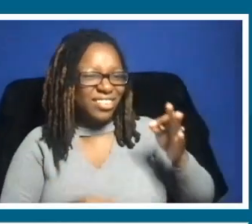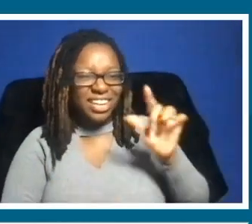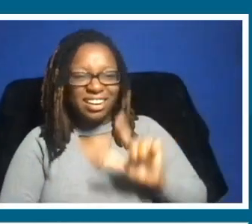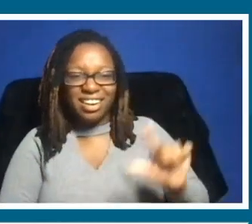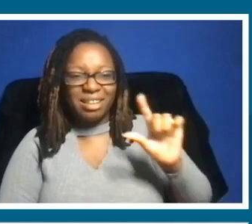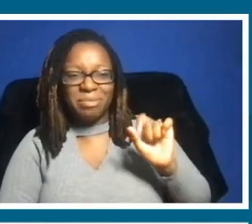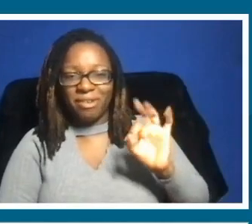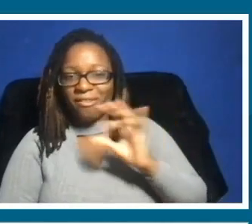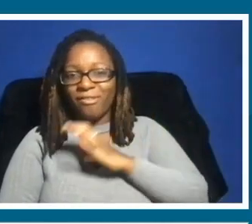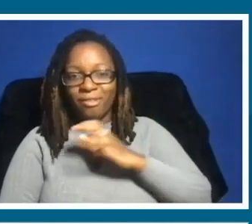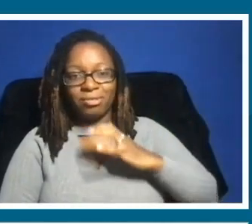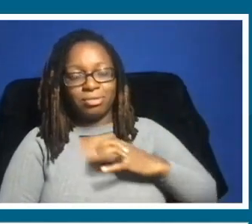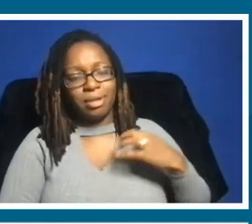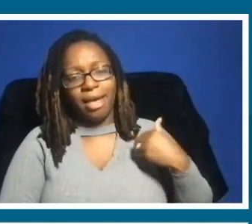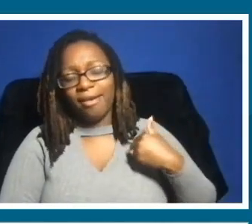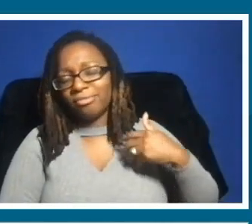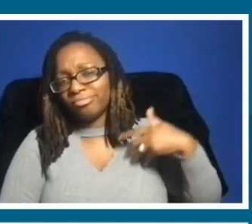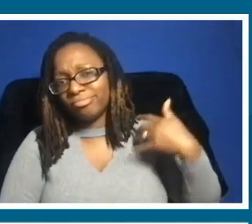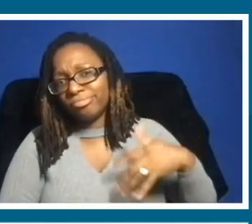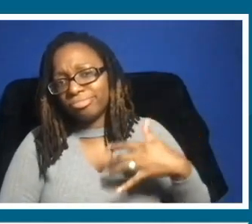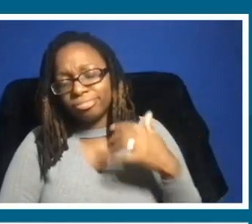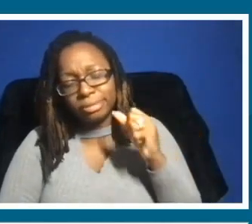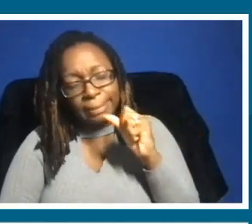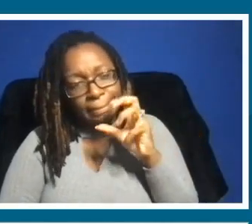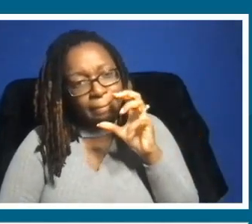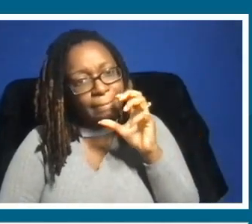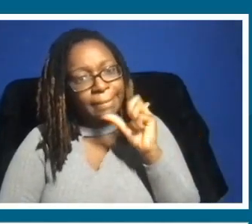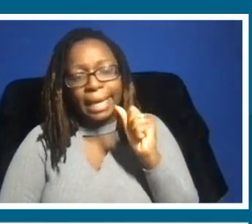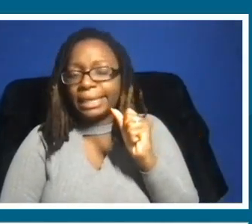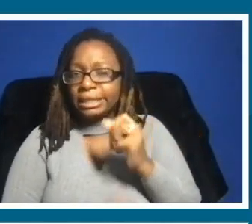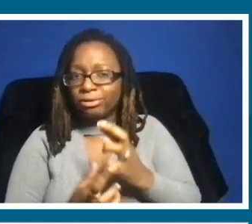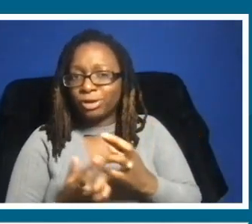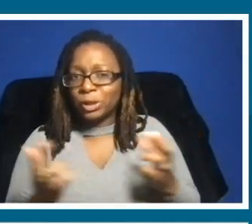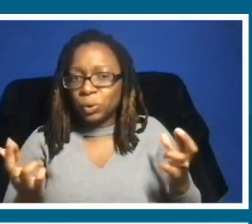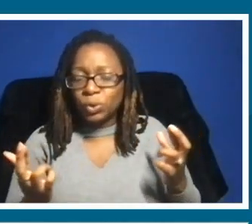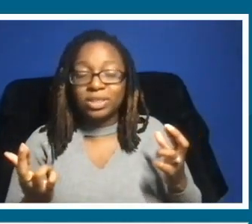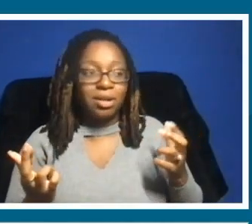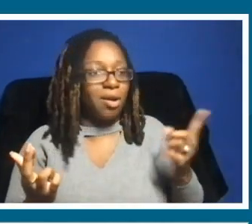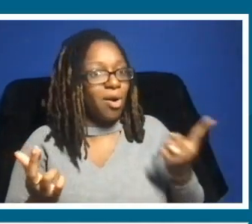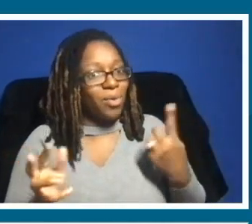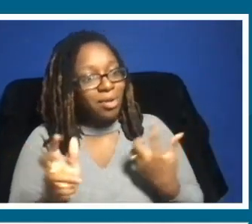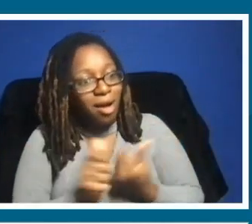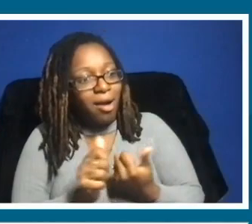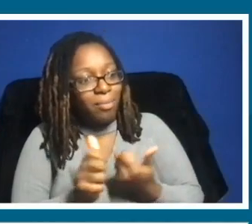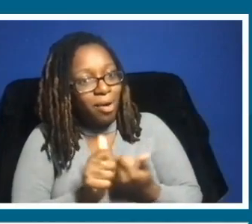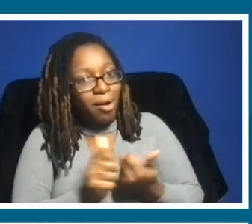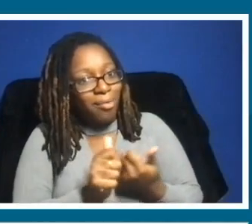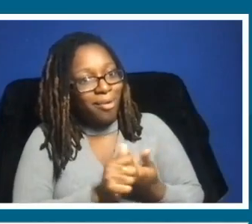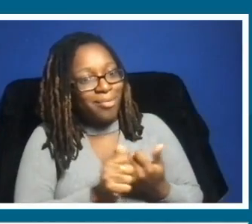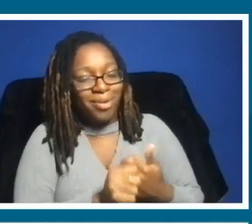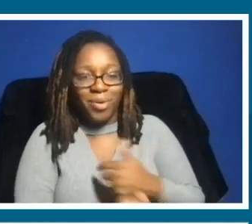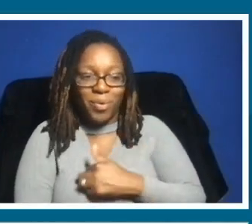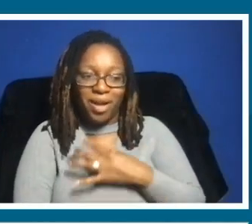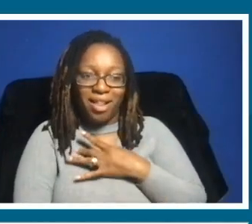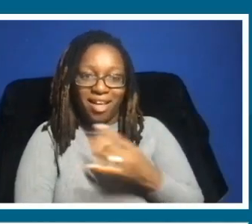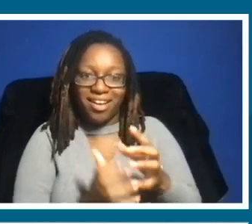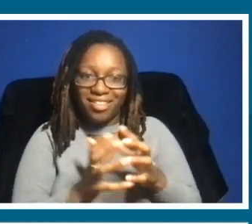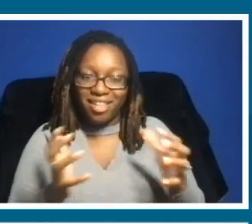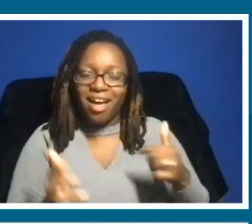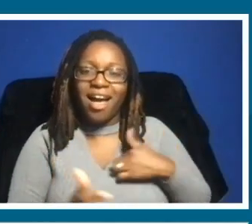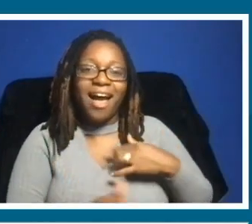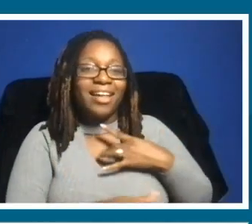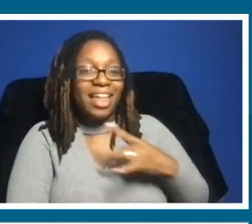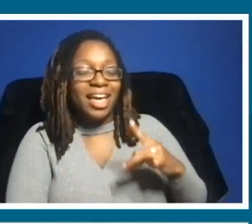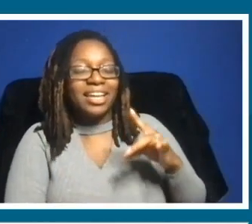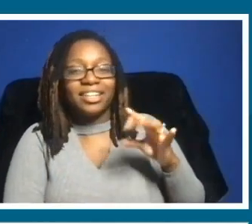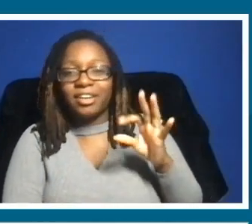incredible resources that they're always updating that we use quite a bit. In particular, I love the Sanborn fire insurance maps